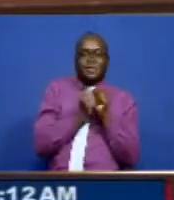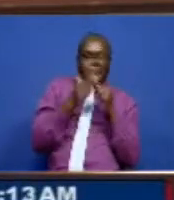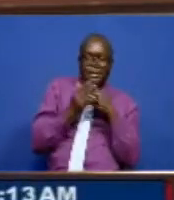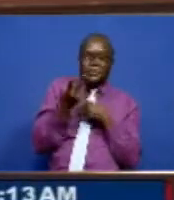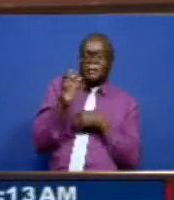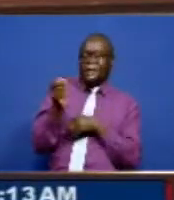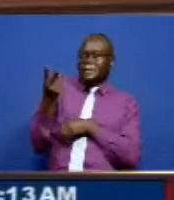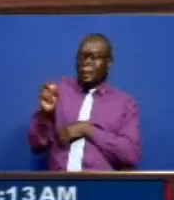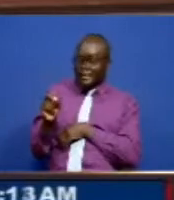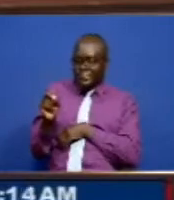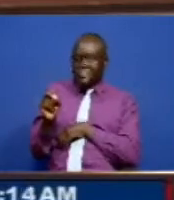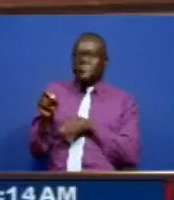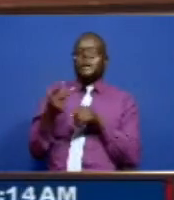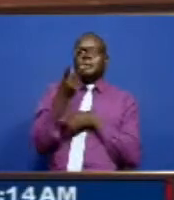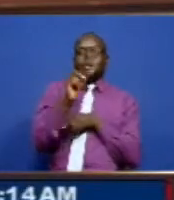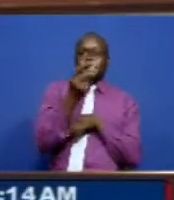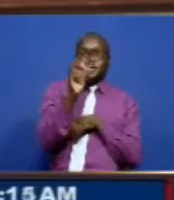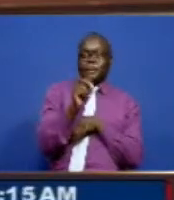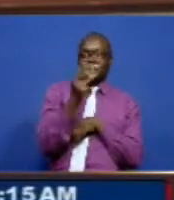2019-2020, and